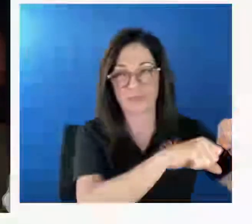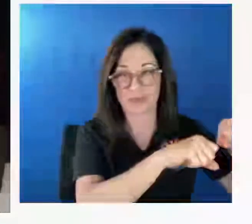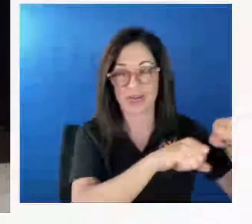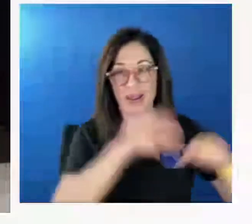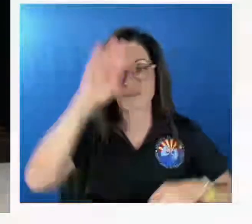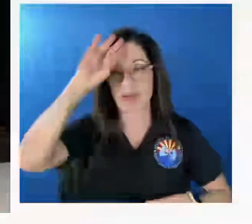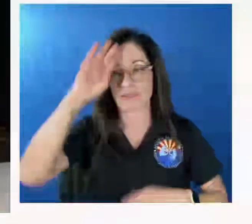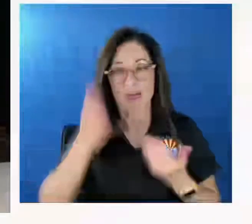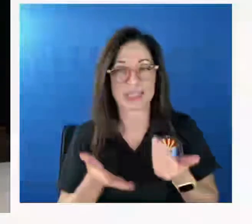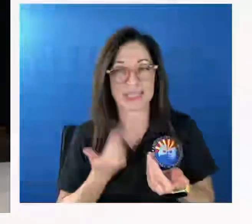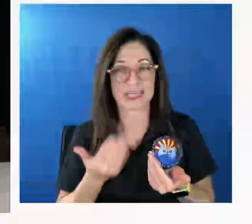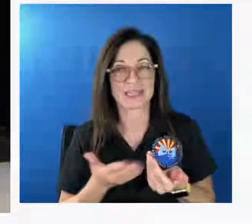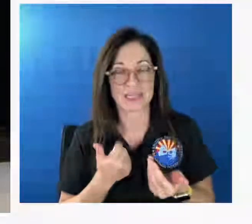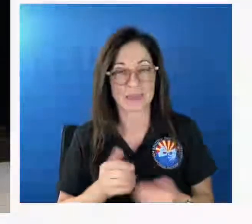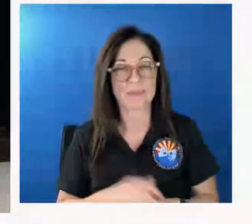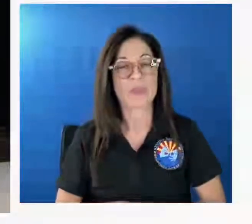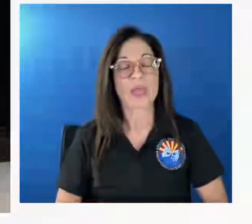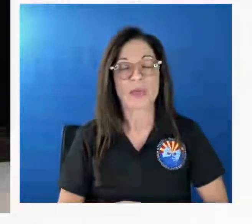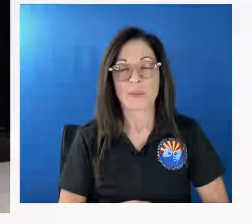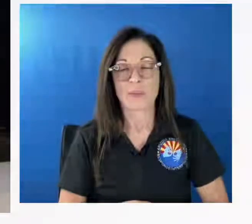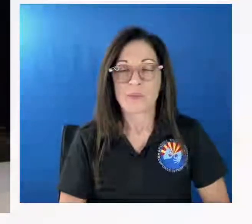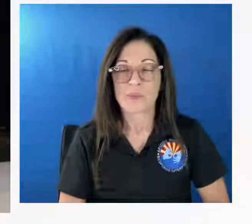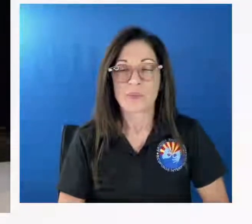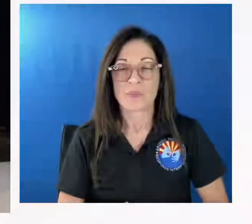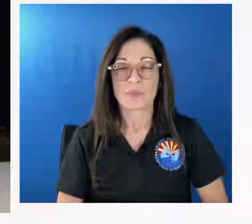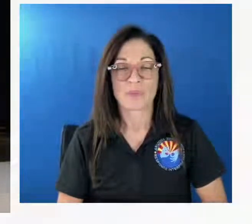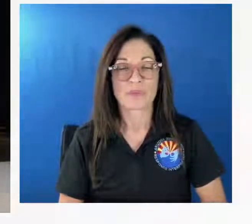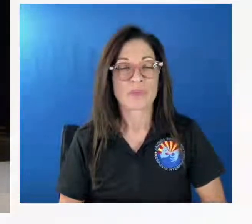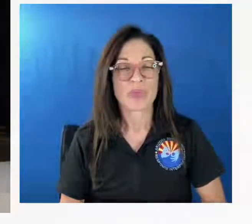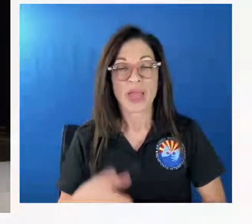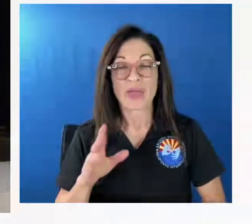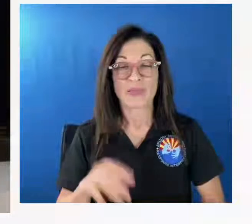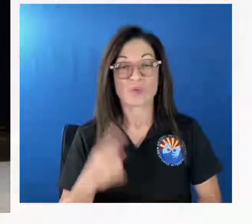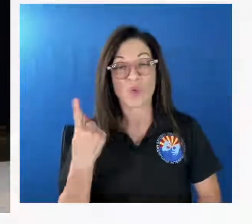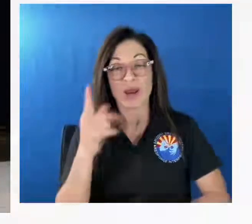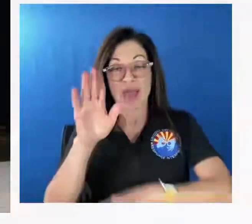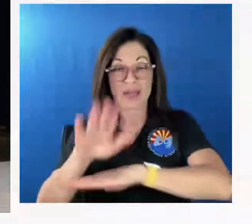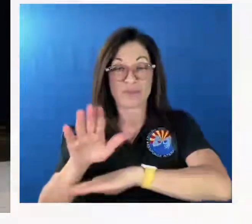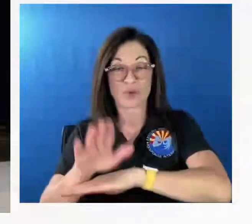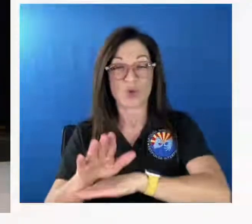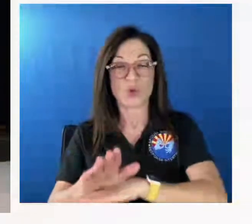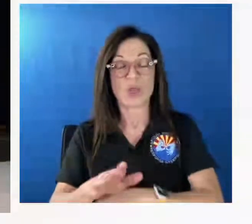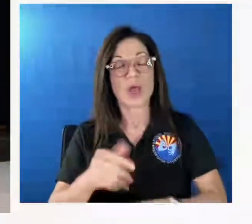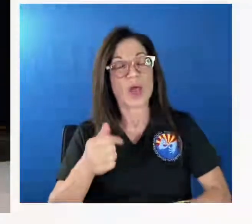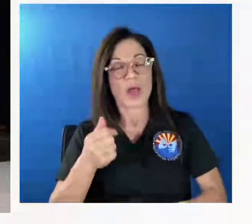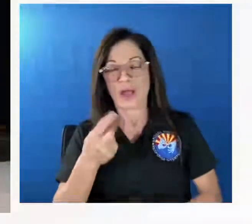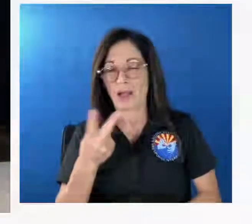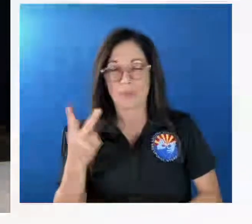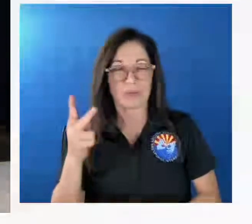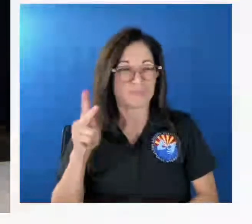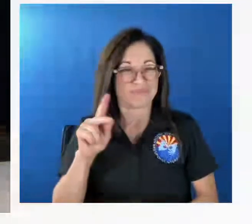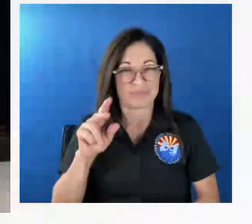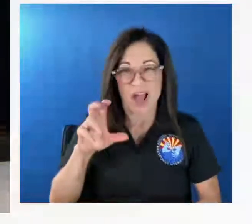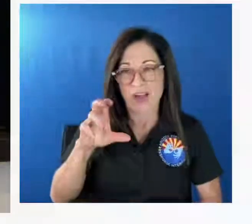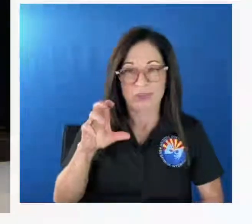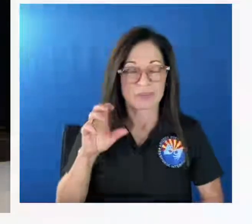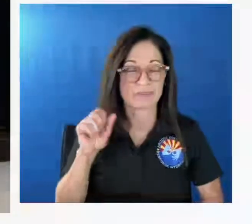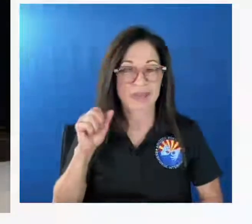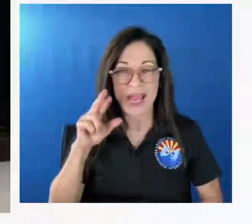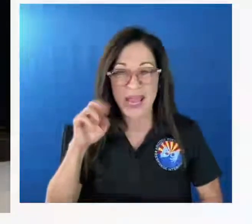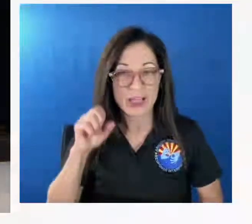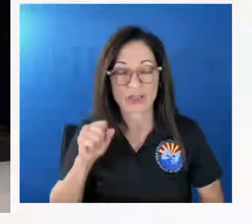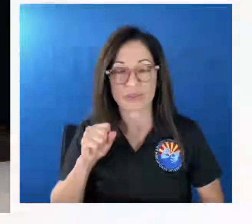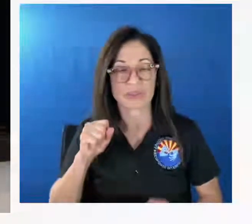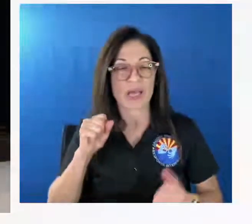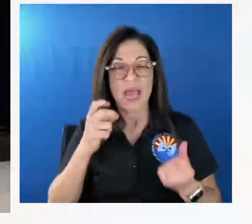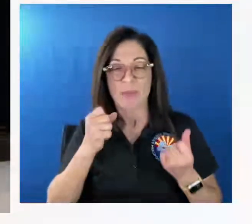And that fire moved with greater than 20-foot flame lengths and faster than a person would be able to move through there.